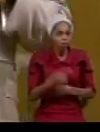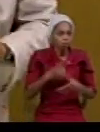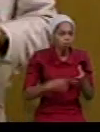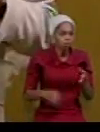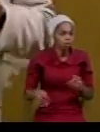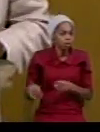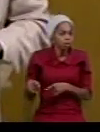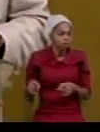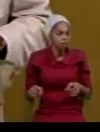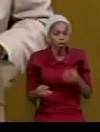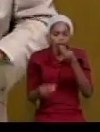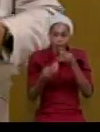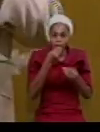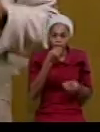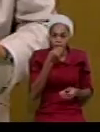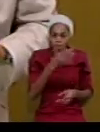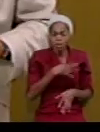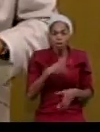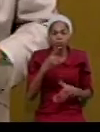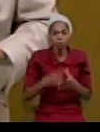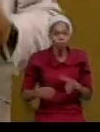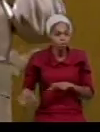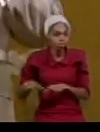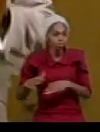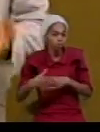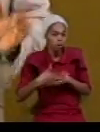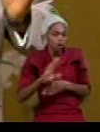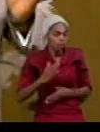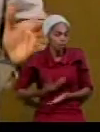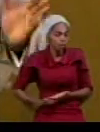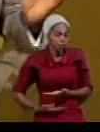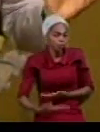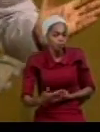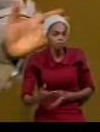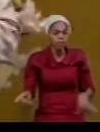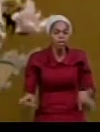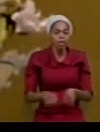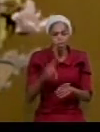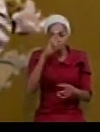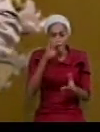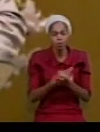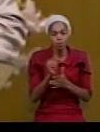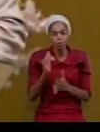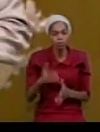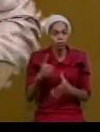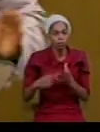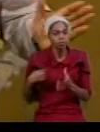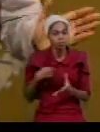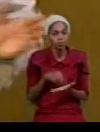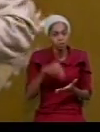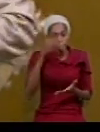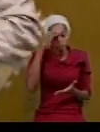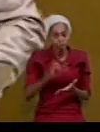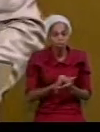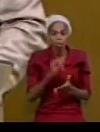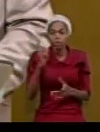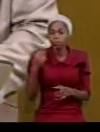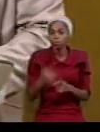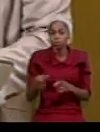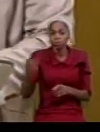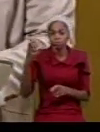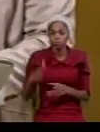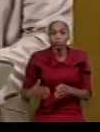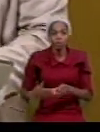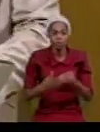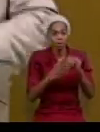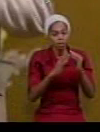And for us as believers, what we learn is that the word of God guides everything in our life, and